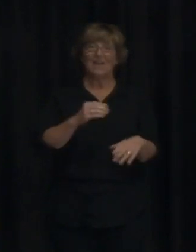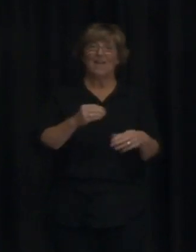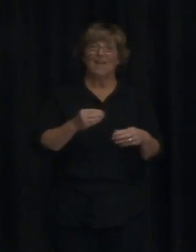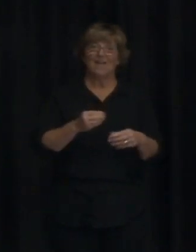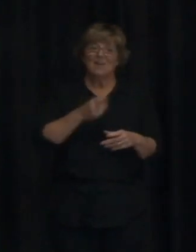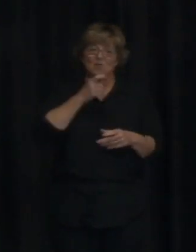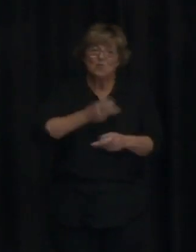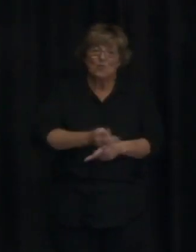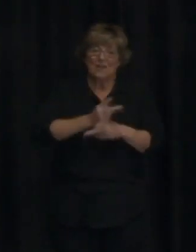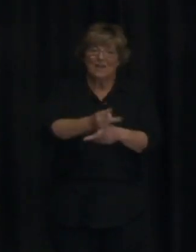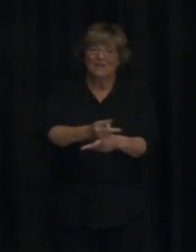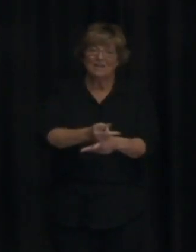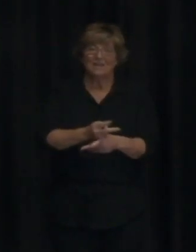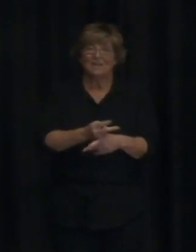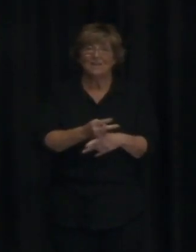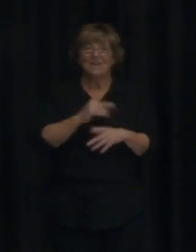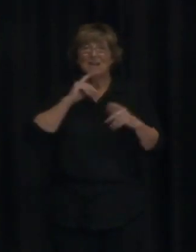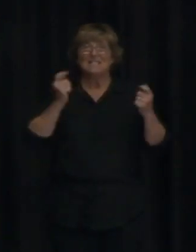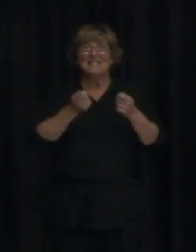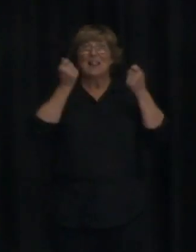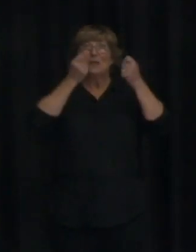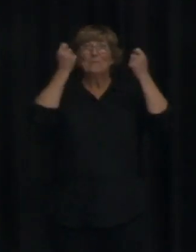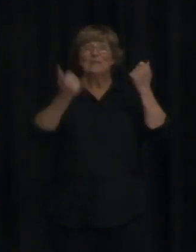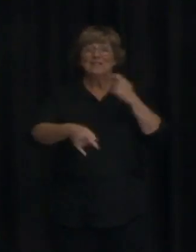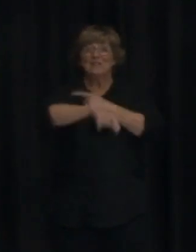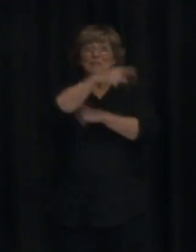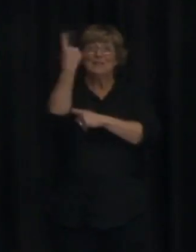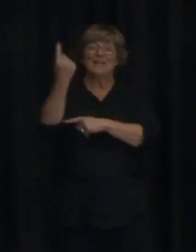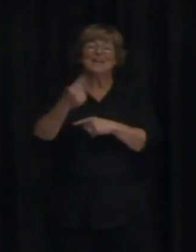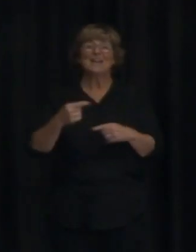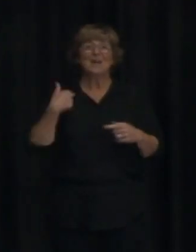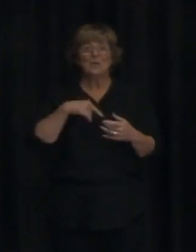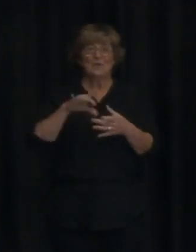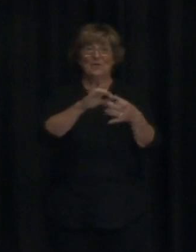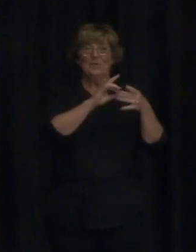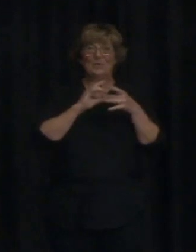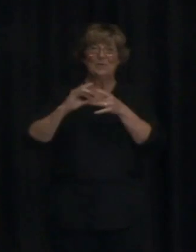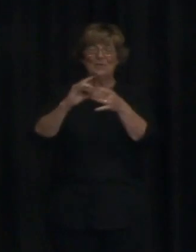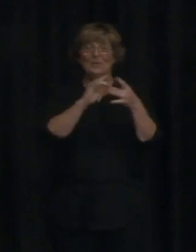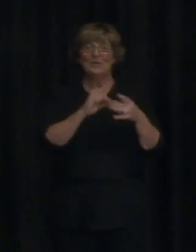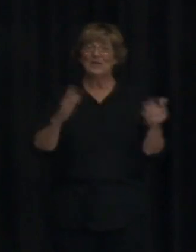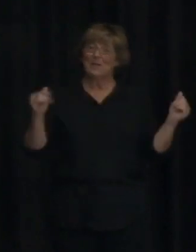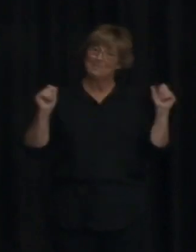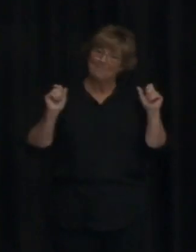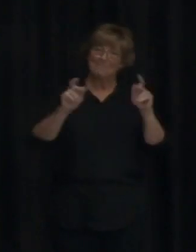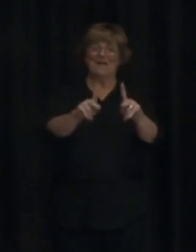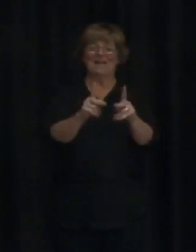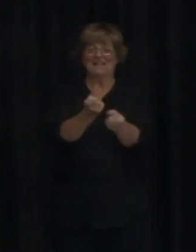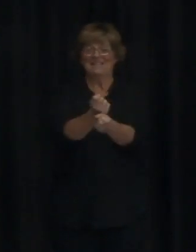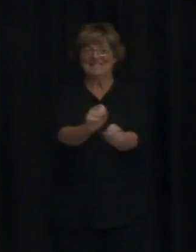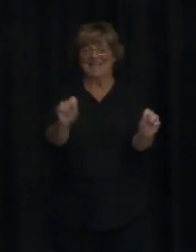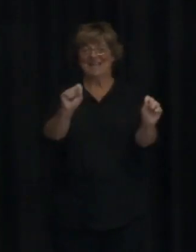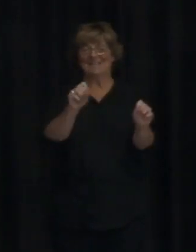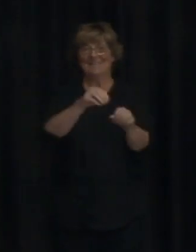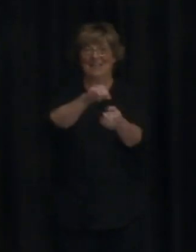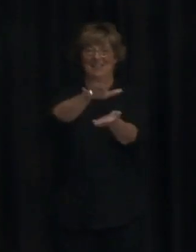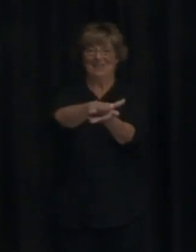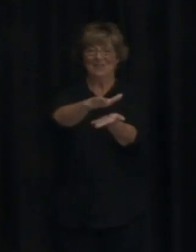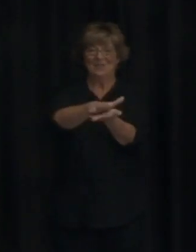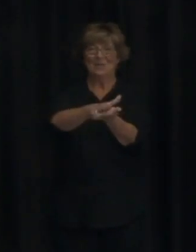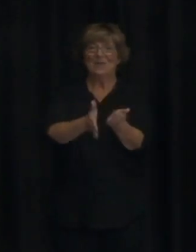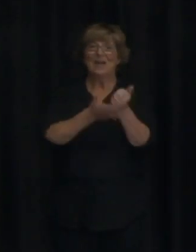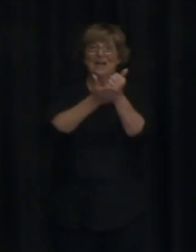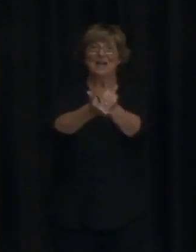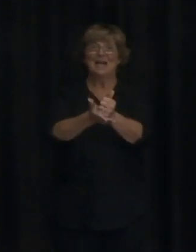caregivers are celebrating this day because we all are united around coming back safely into the schools and helping